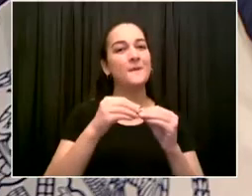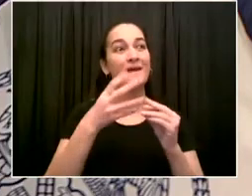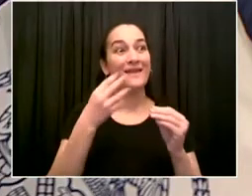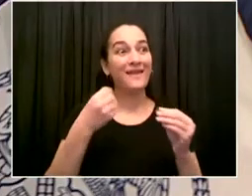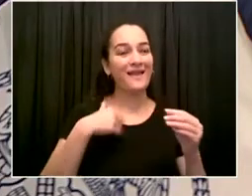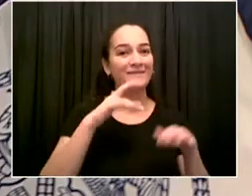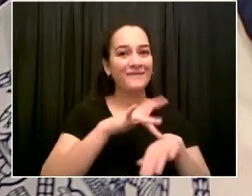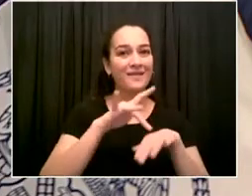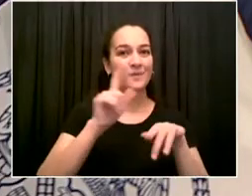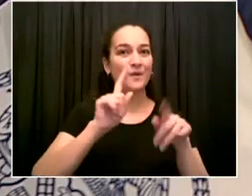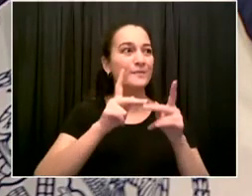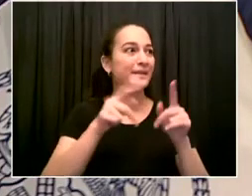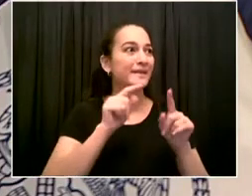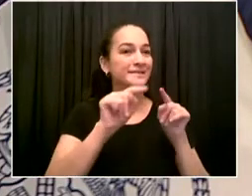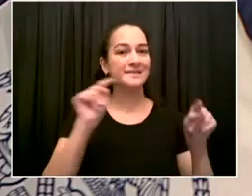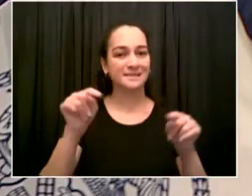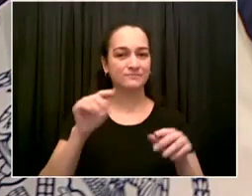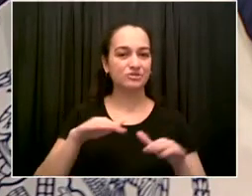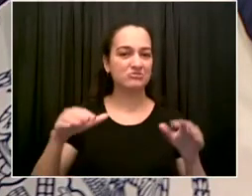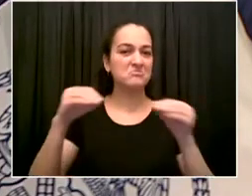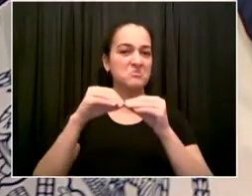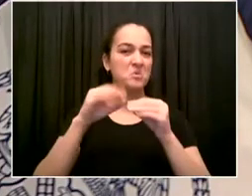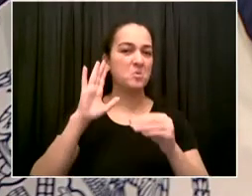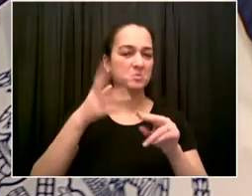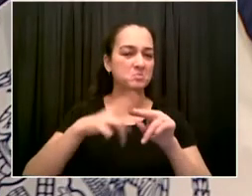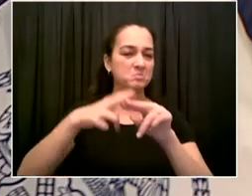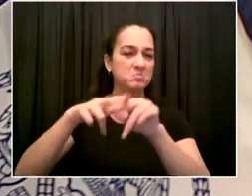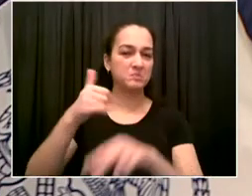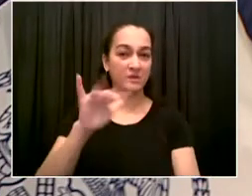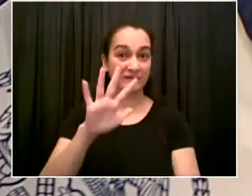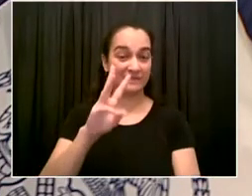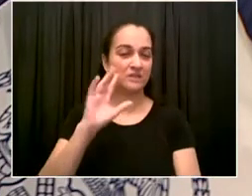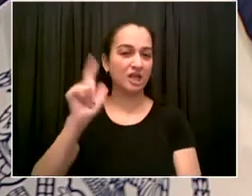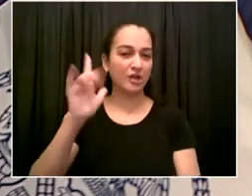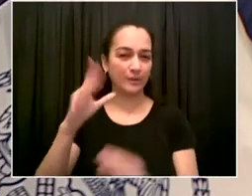Our next question goes to Elizabeth Kim from Gothamist.